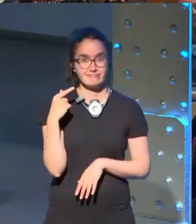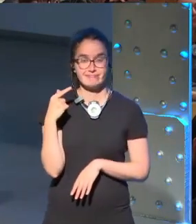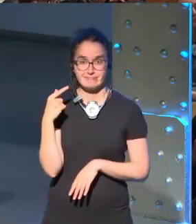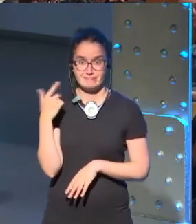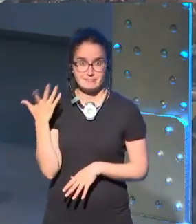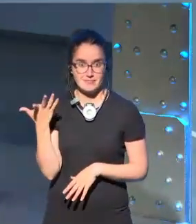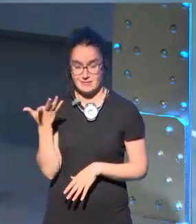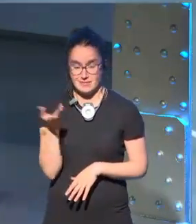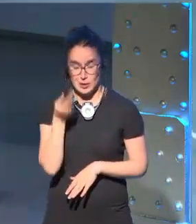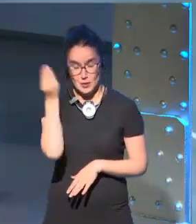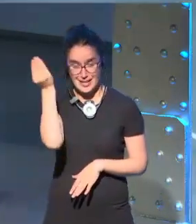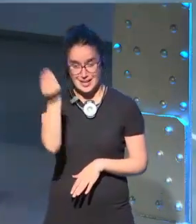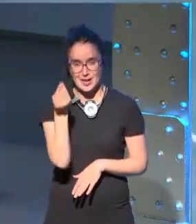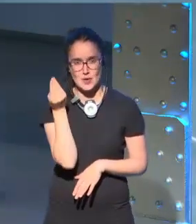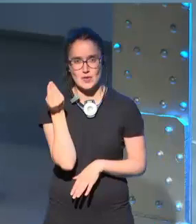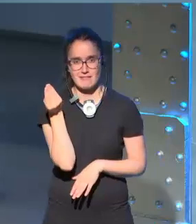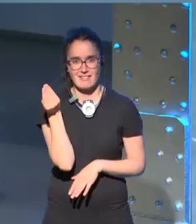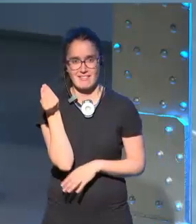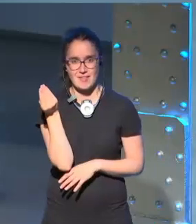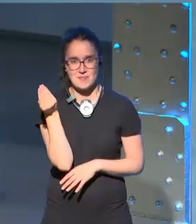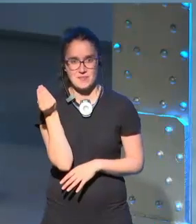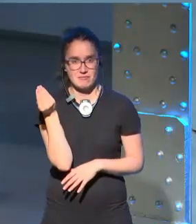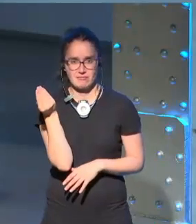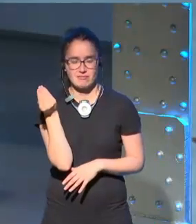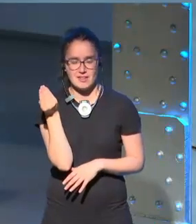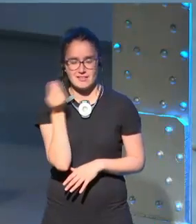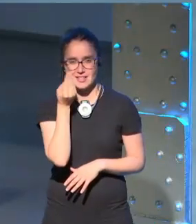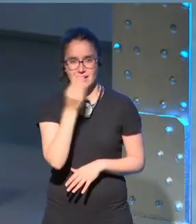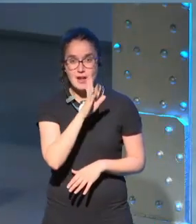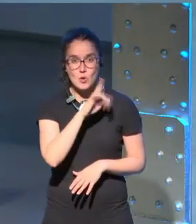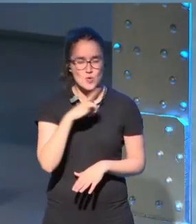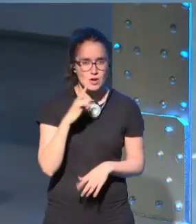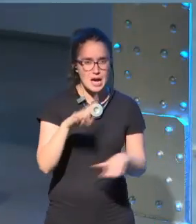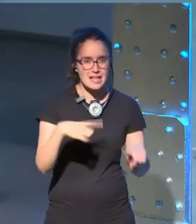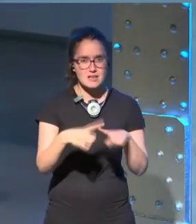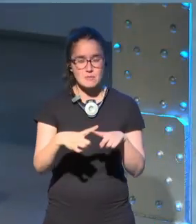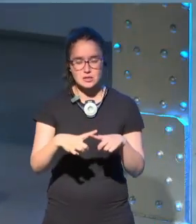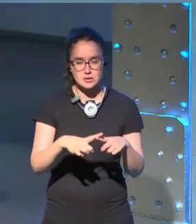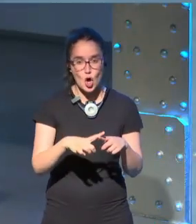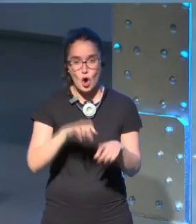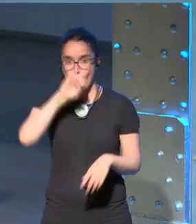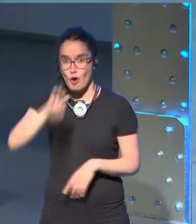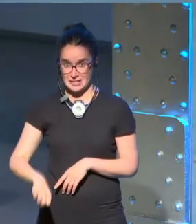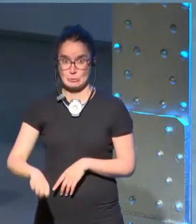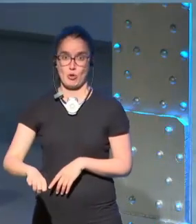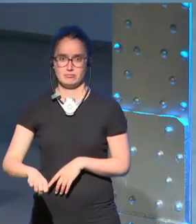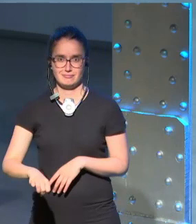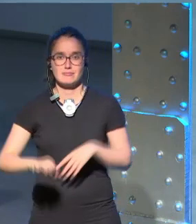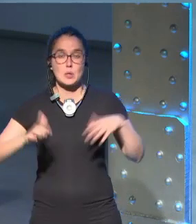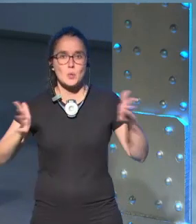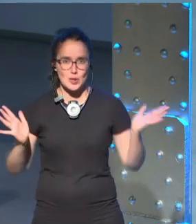rather ambitious hopes. I wouldn't just become a priest, I'd be a bishop. But in terms of